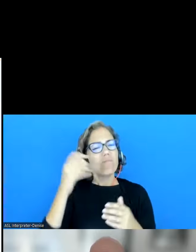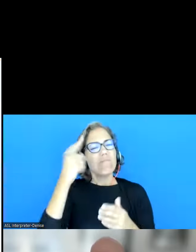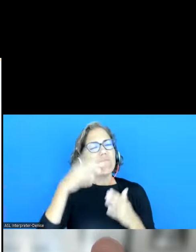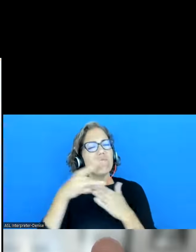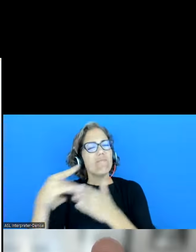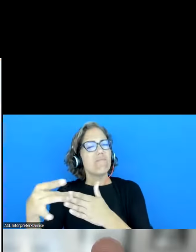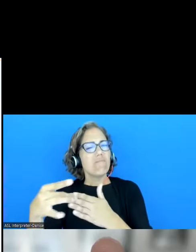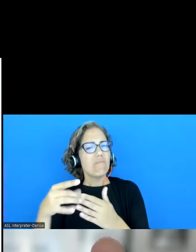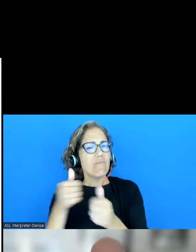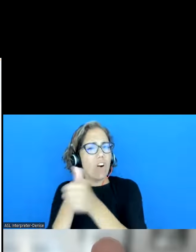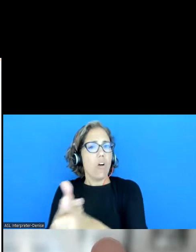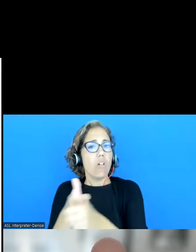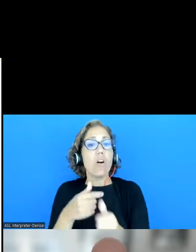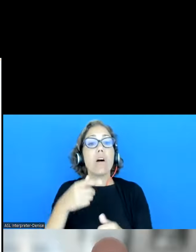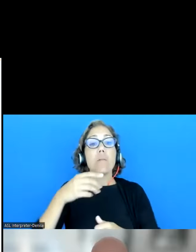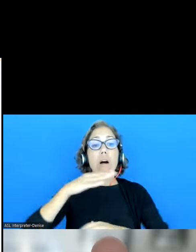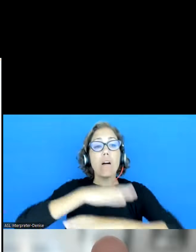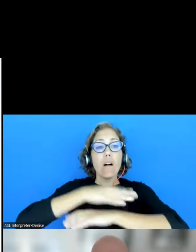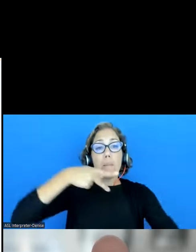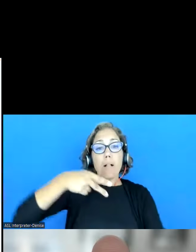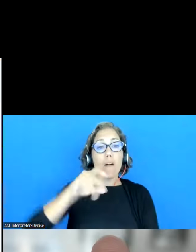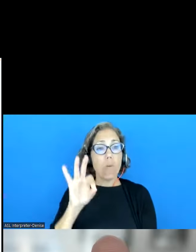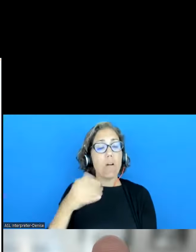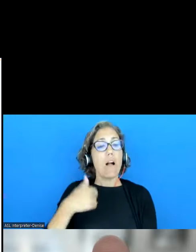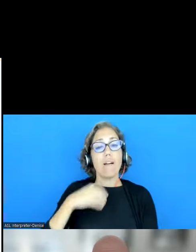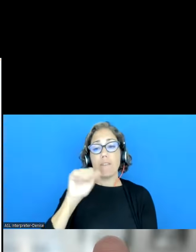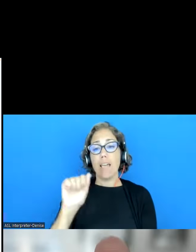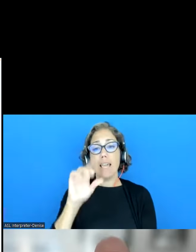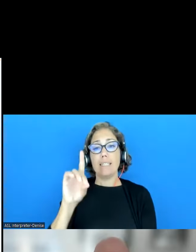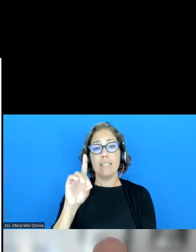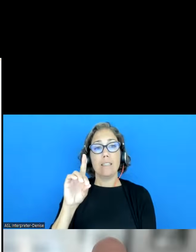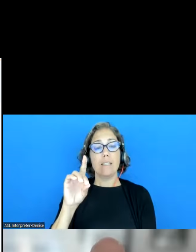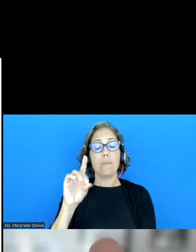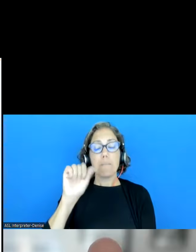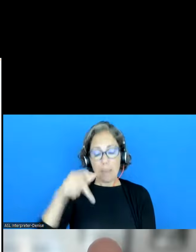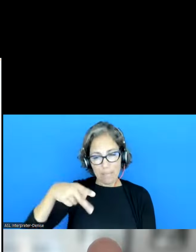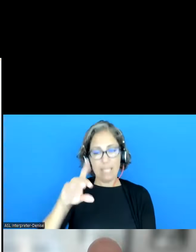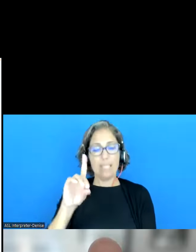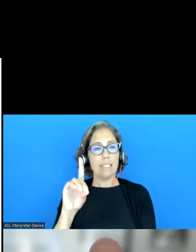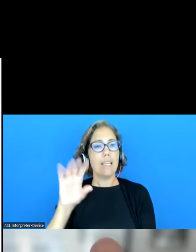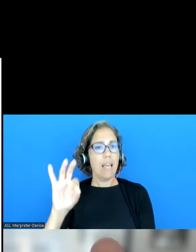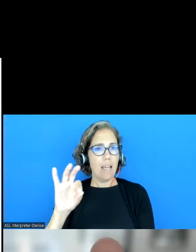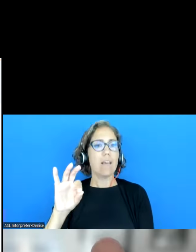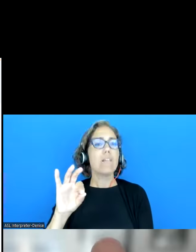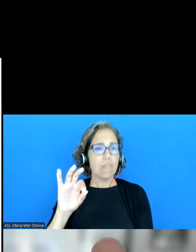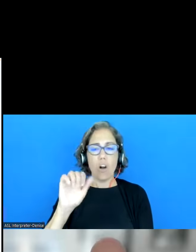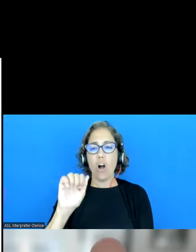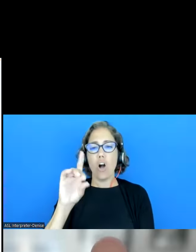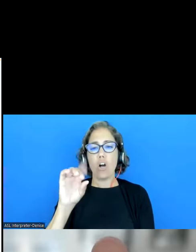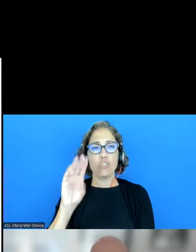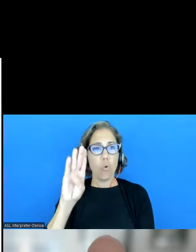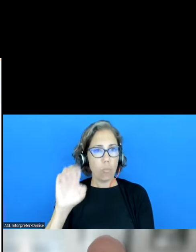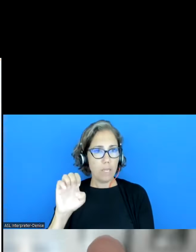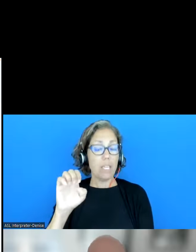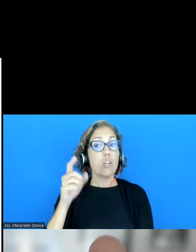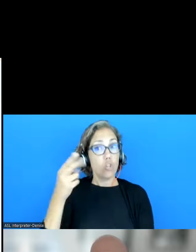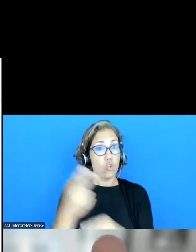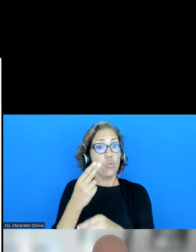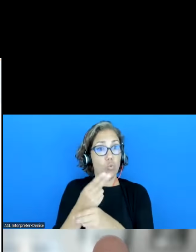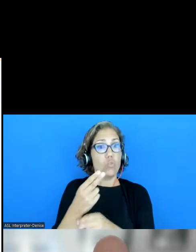are available in platforms like Adobe Acrobat for PDF accessibility checking and fixing, so that if you are using